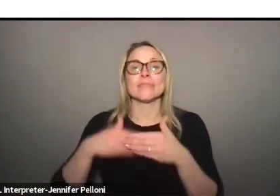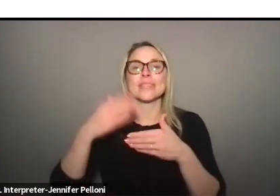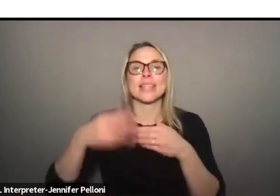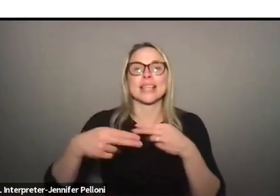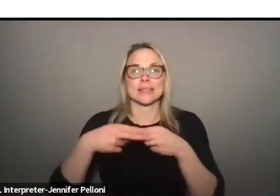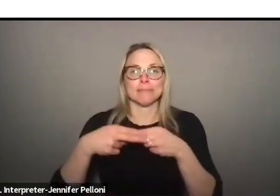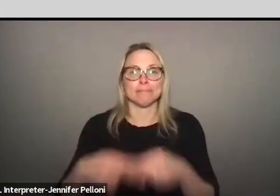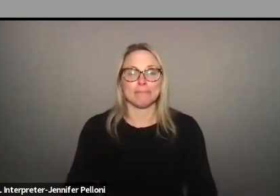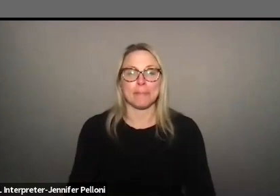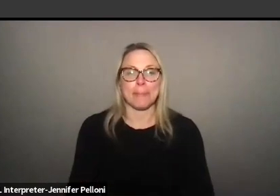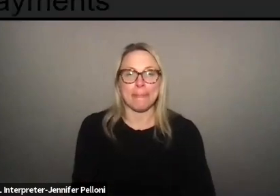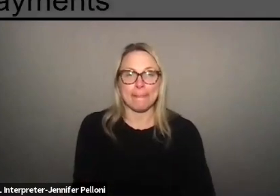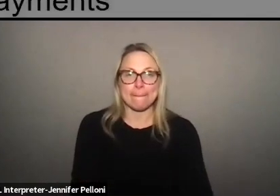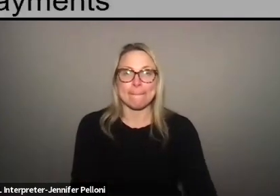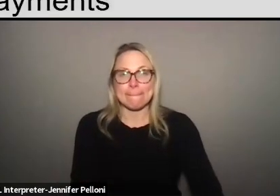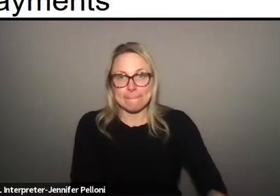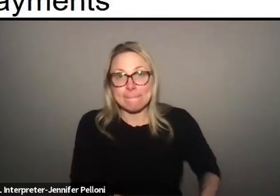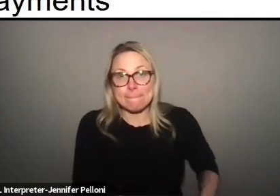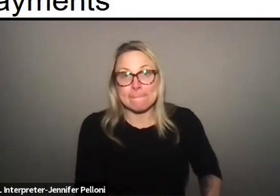slide.